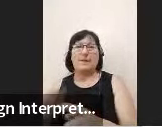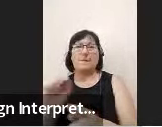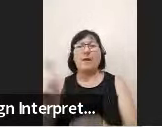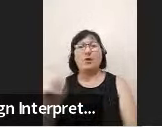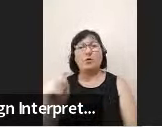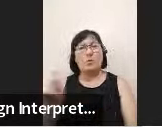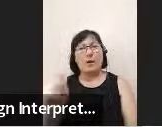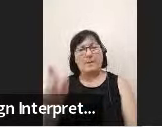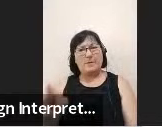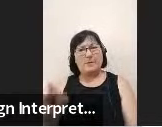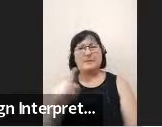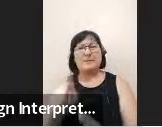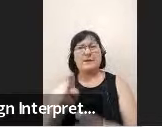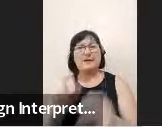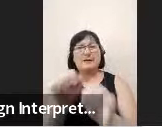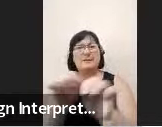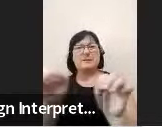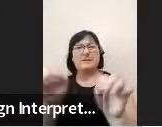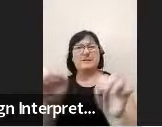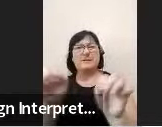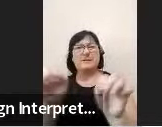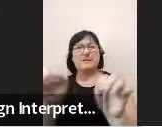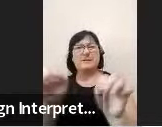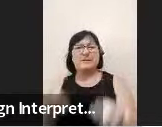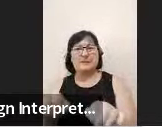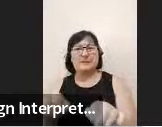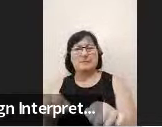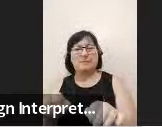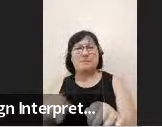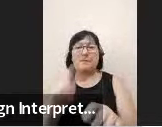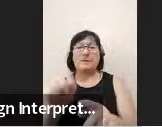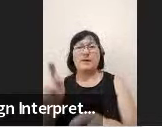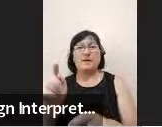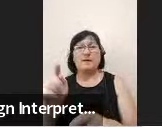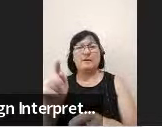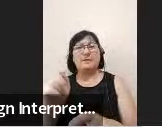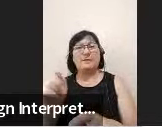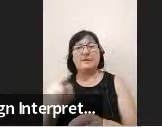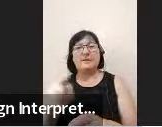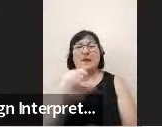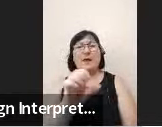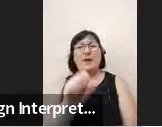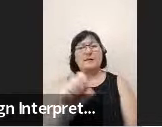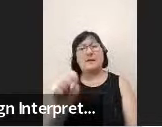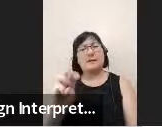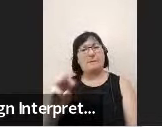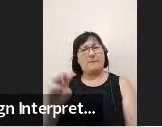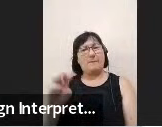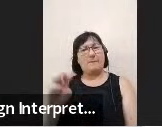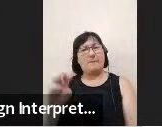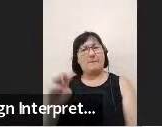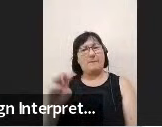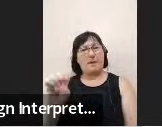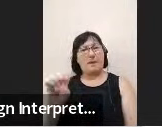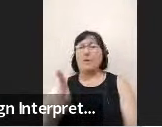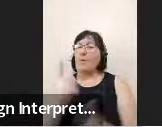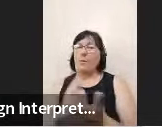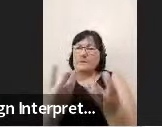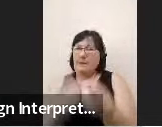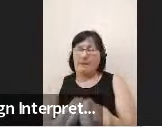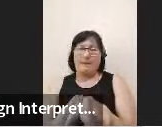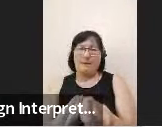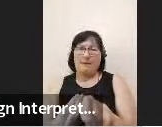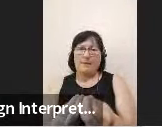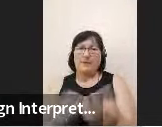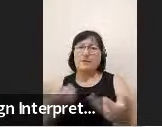may have, the sophisticated systems, SMMEs don't always have such. So can SARS consider and see how can